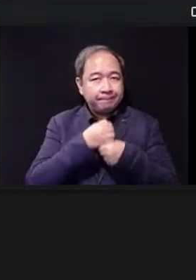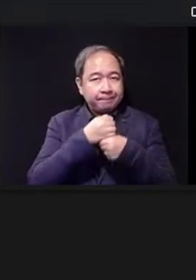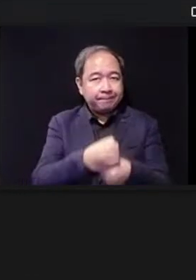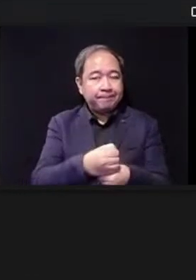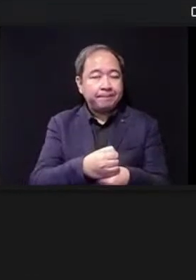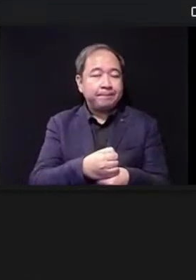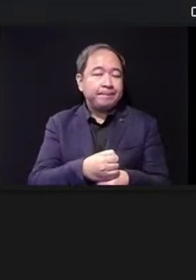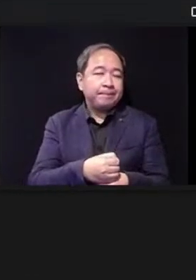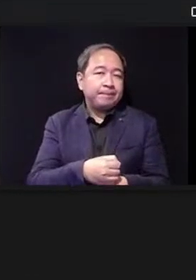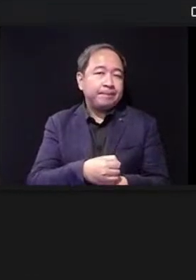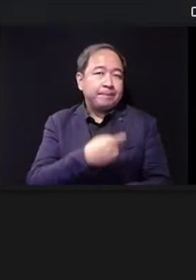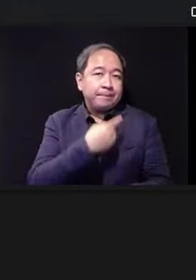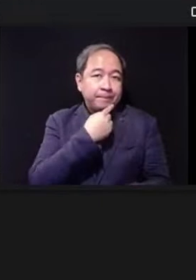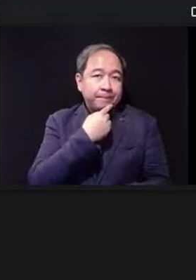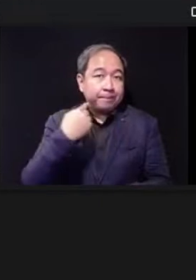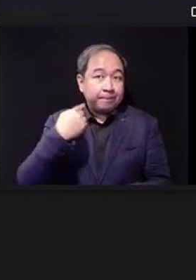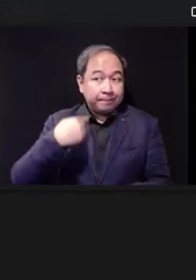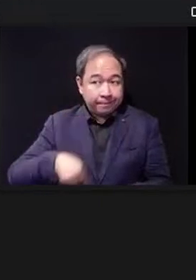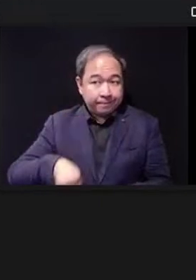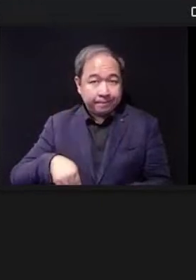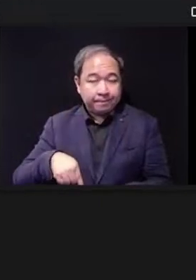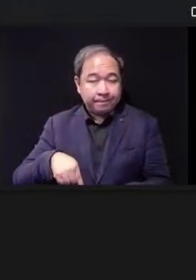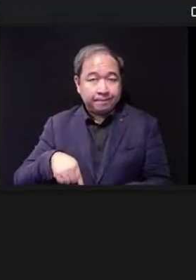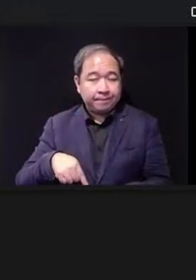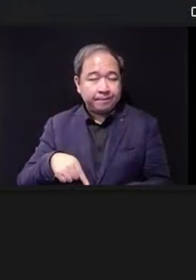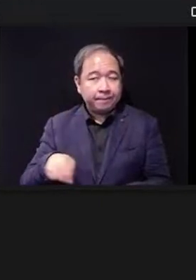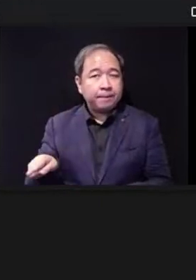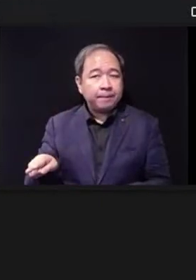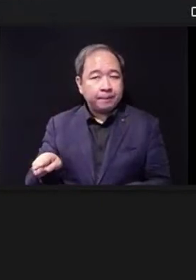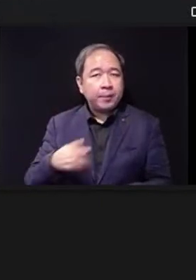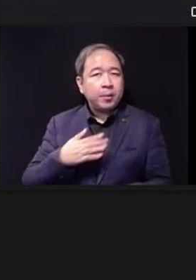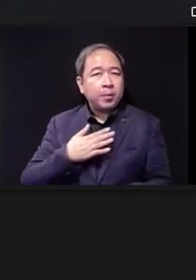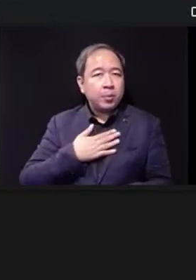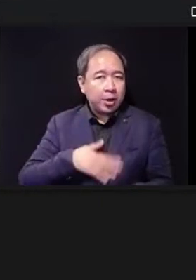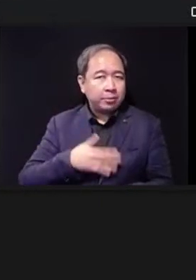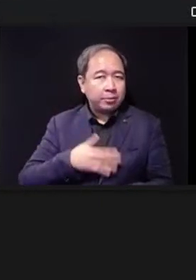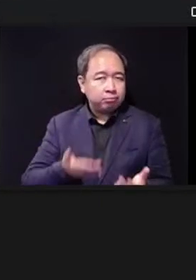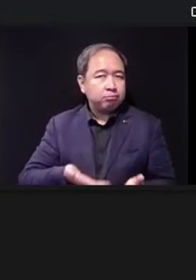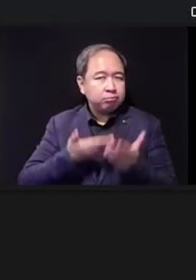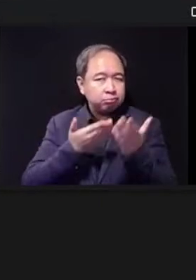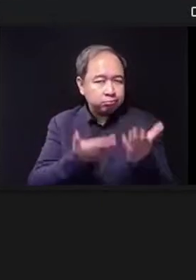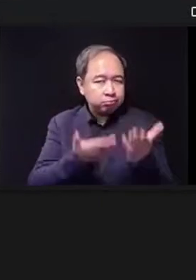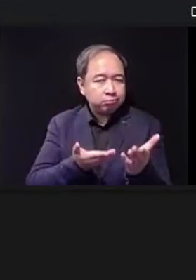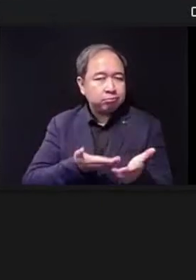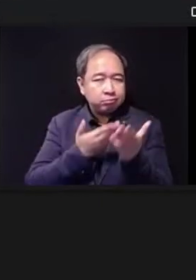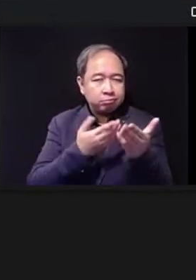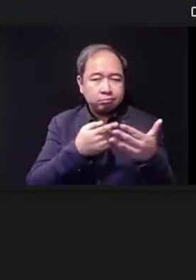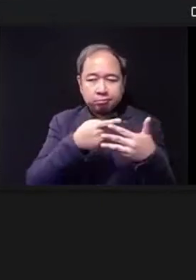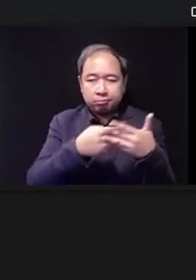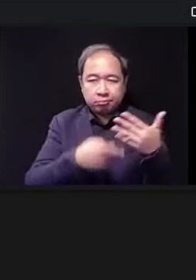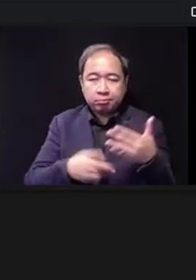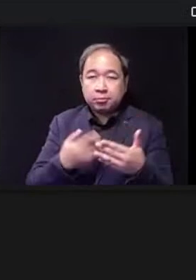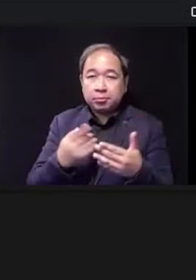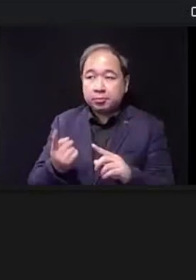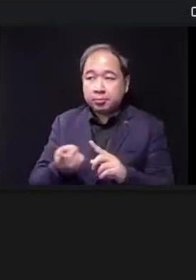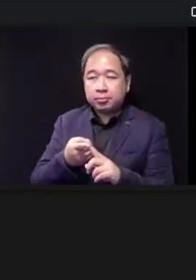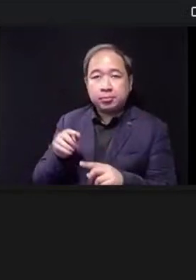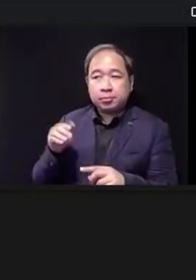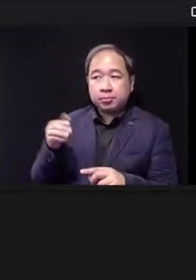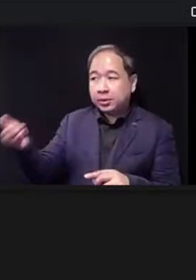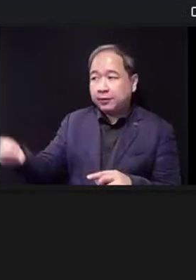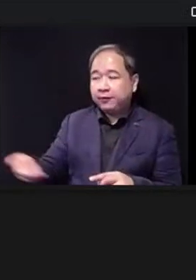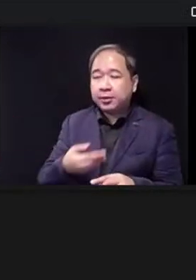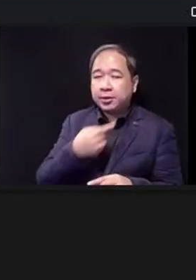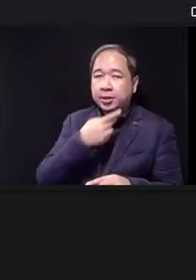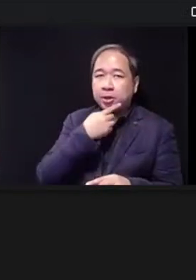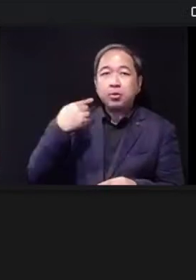earlier already wanted to give some suggestions here. So may I call first on the distinguished delegate from the